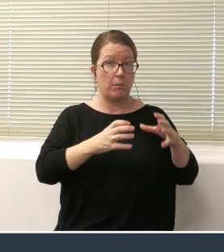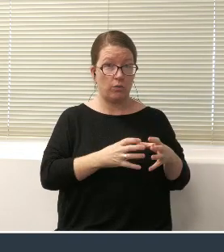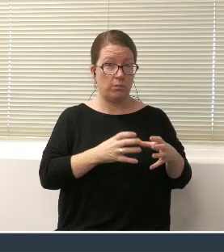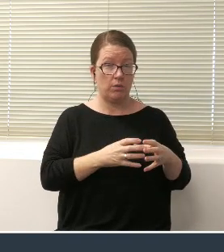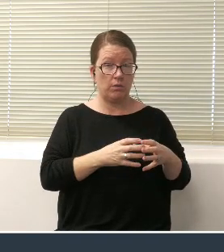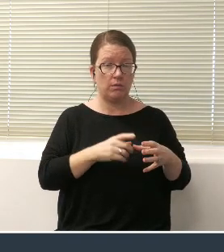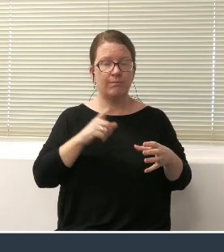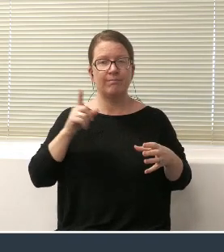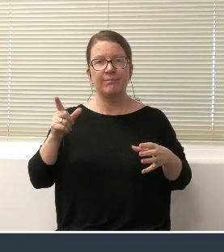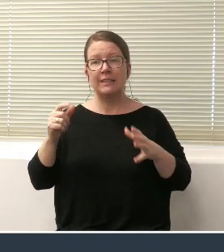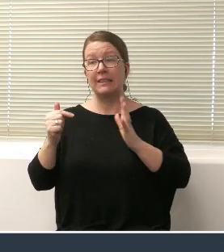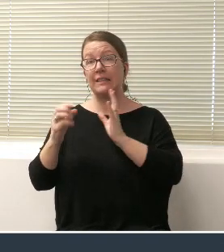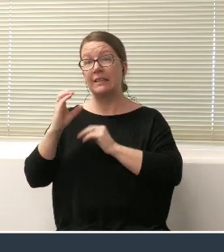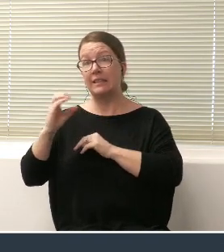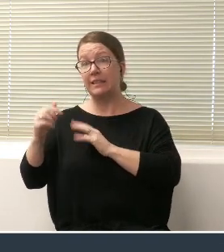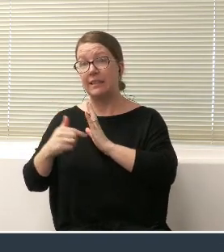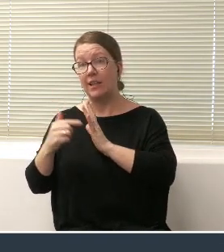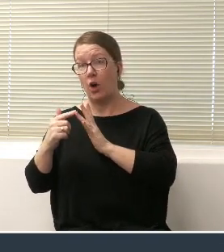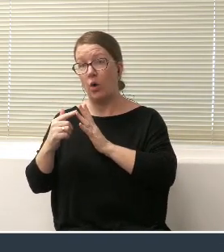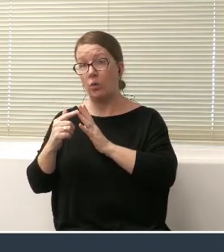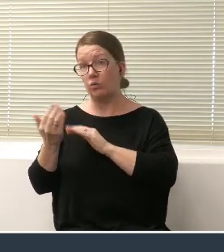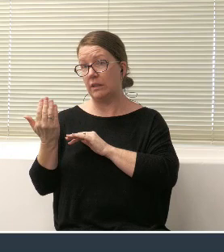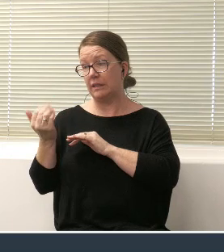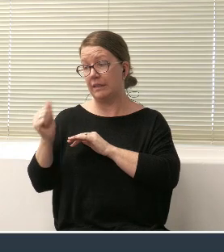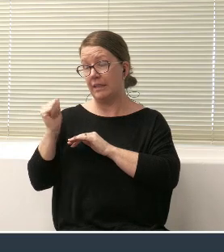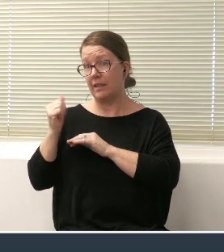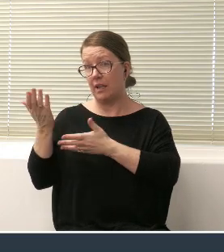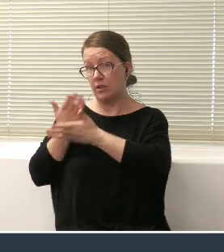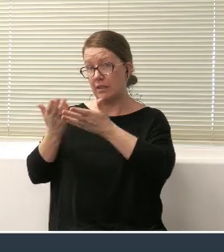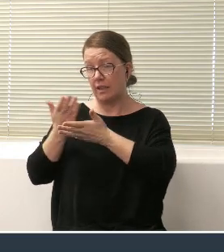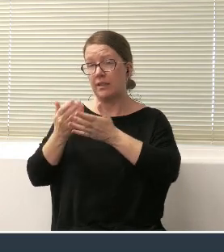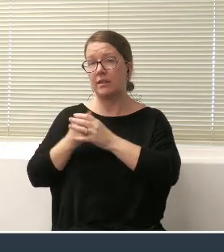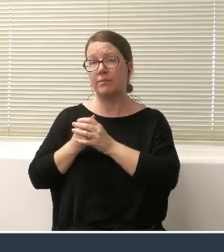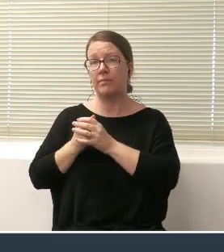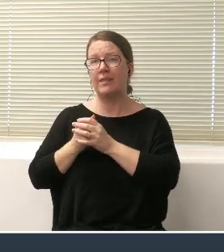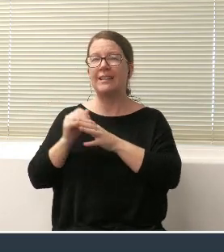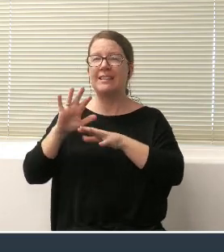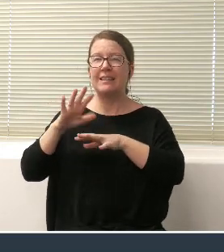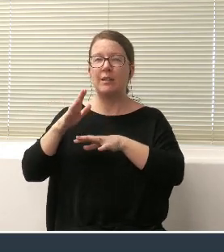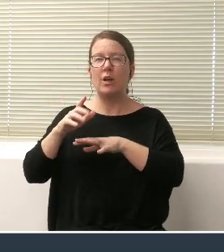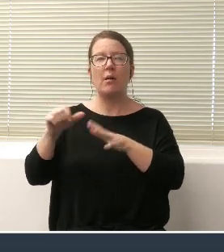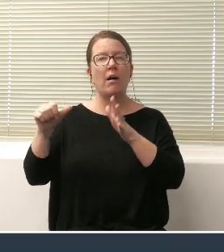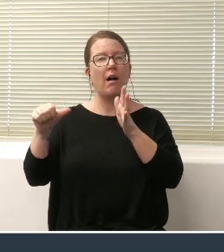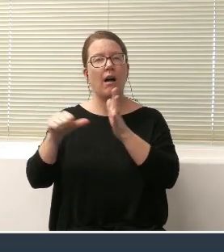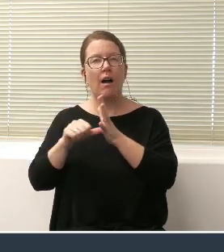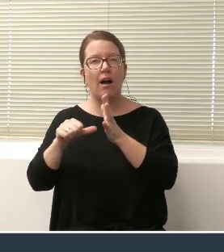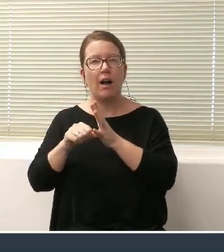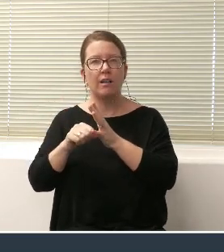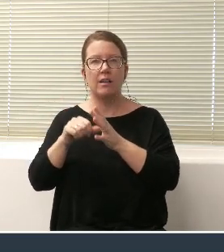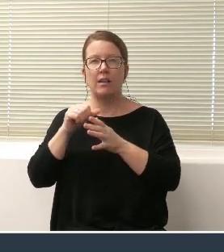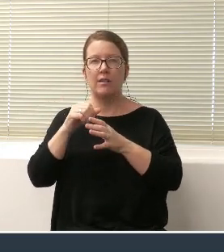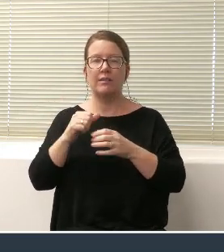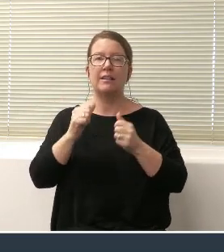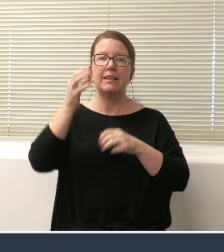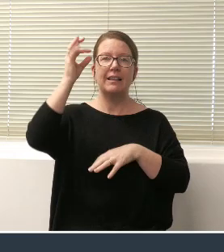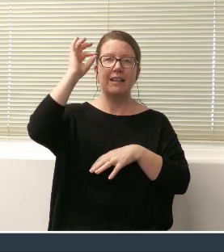CCTO was actually touched on yesterday. Sometimes, especially, there can be difficulties in partnering with council. Council has